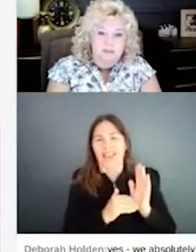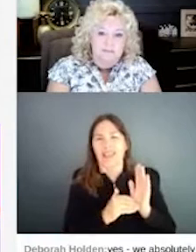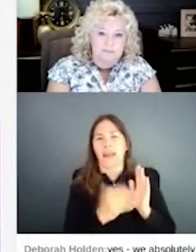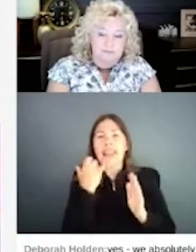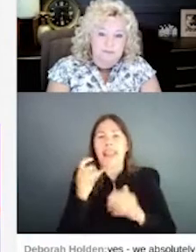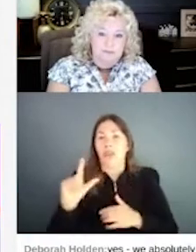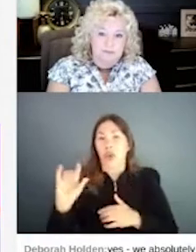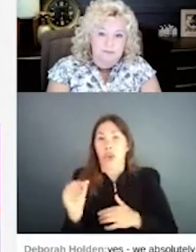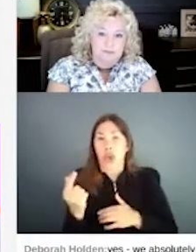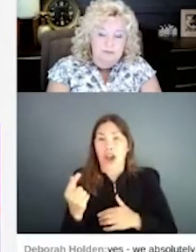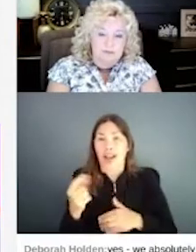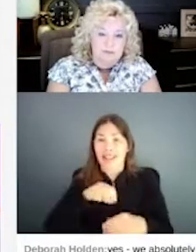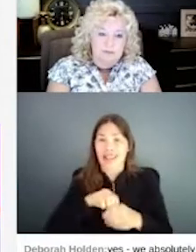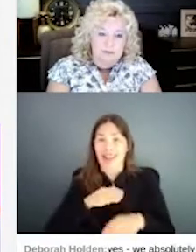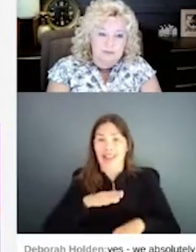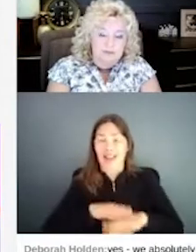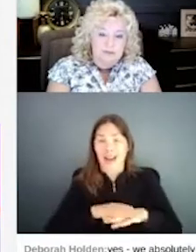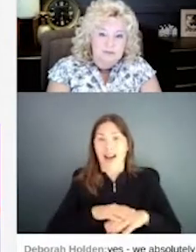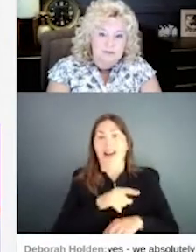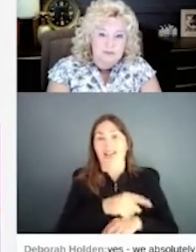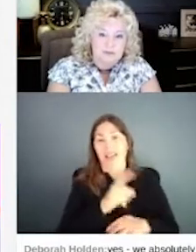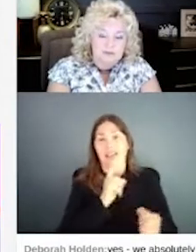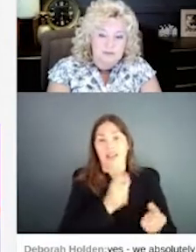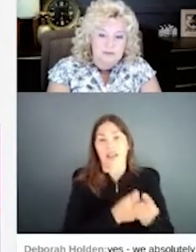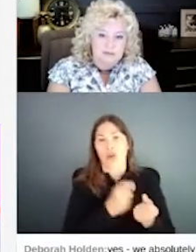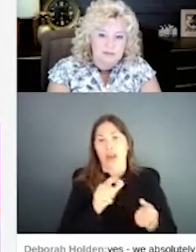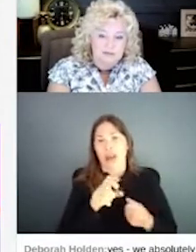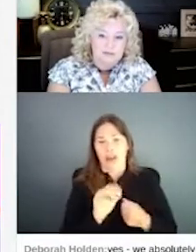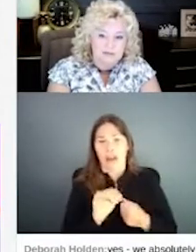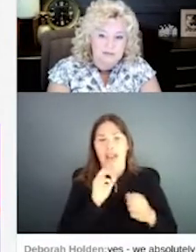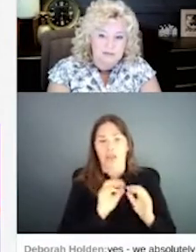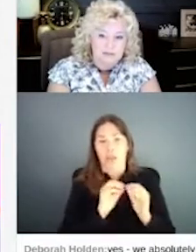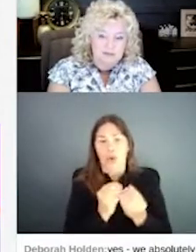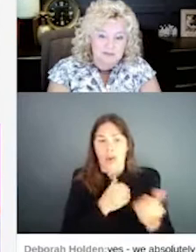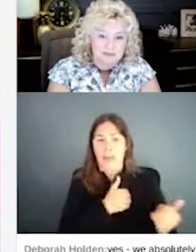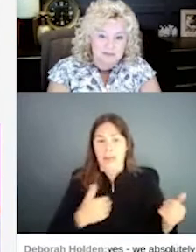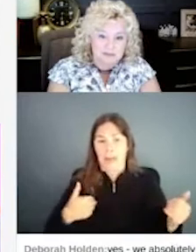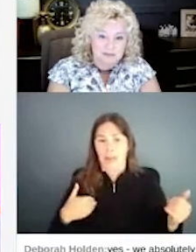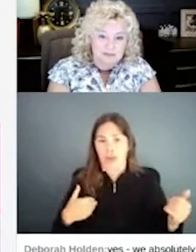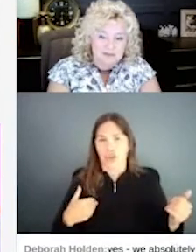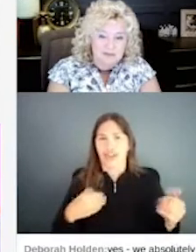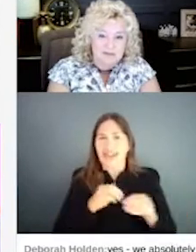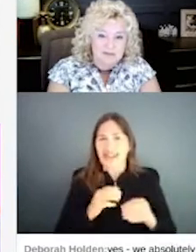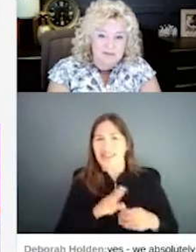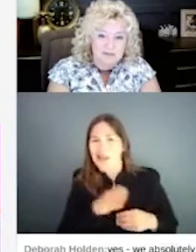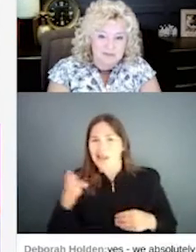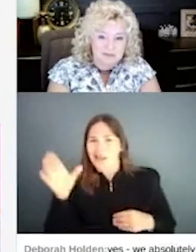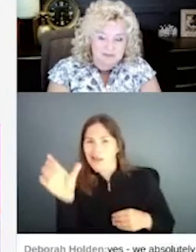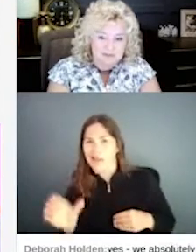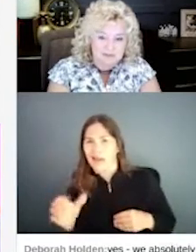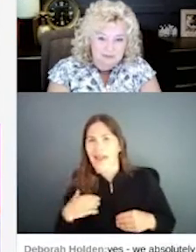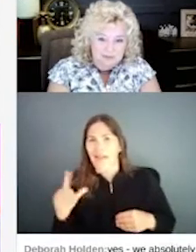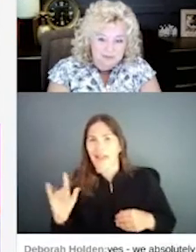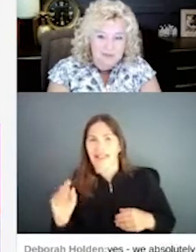log in on Certiport.com as an organization member, in the sidebar, there's a link that has